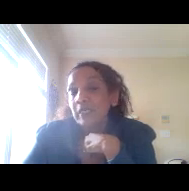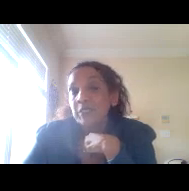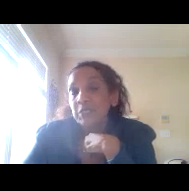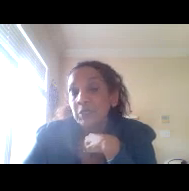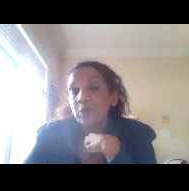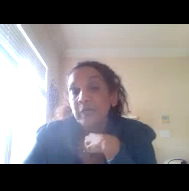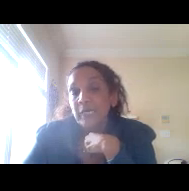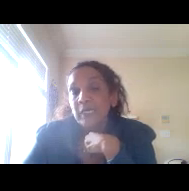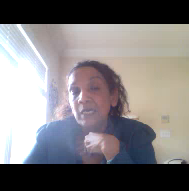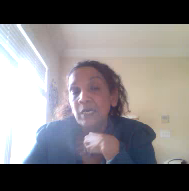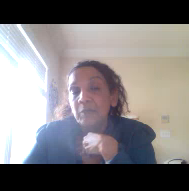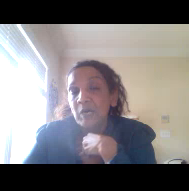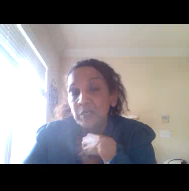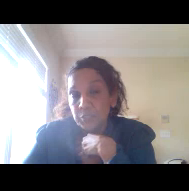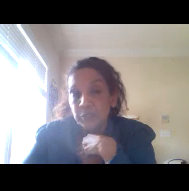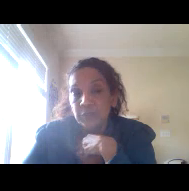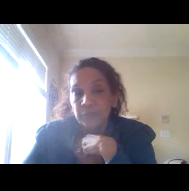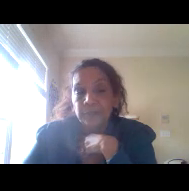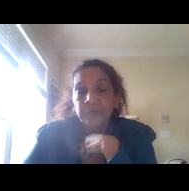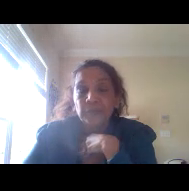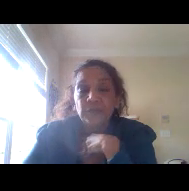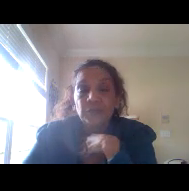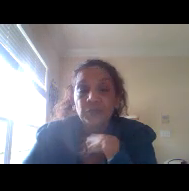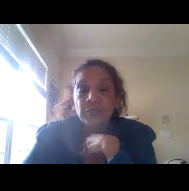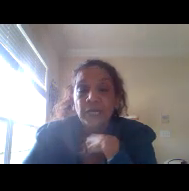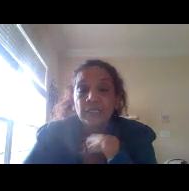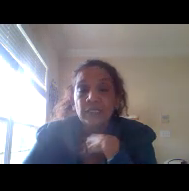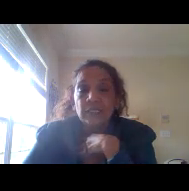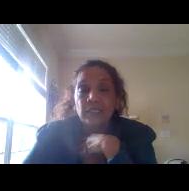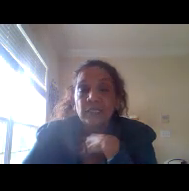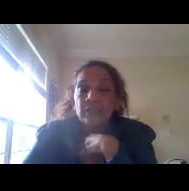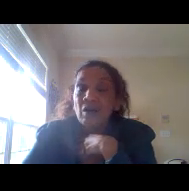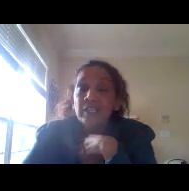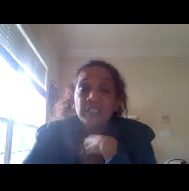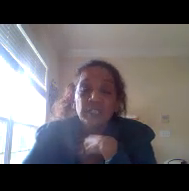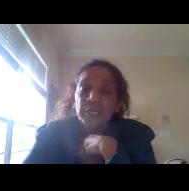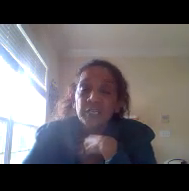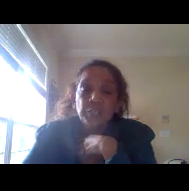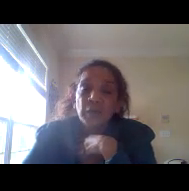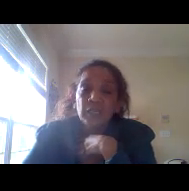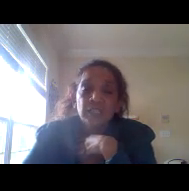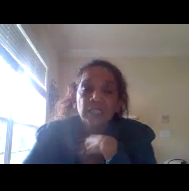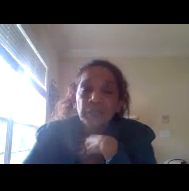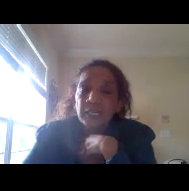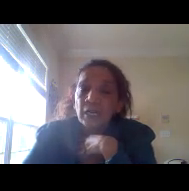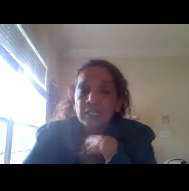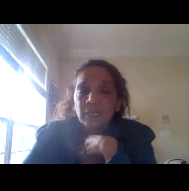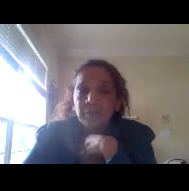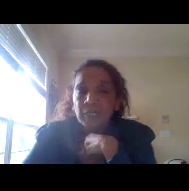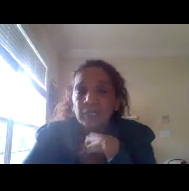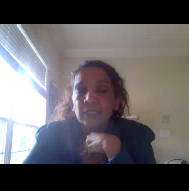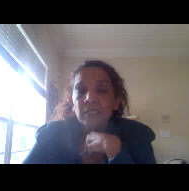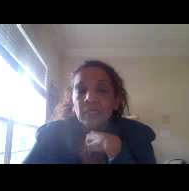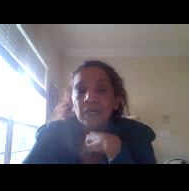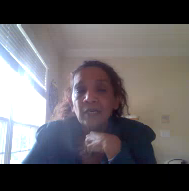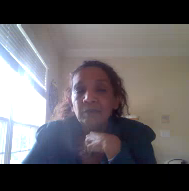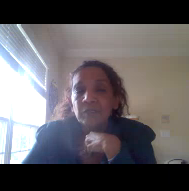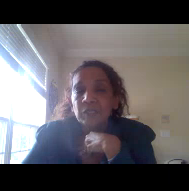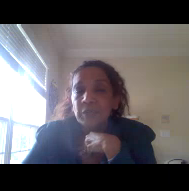issues here too when I monitor this grant. Non-discrimination policy is pretty hot